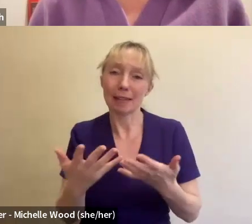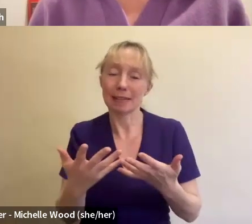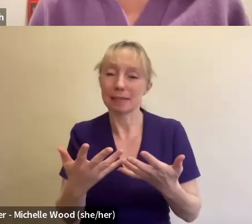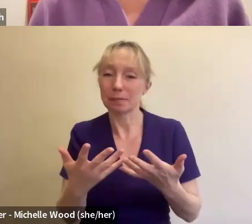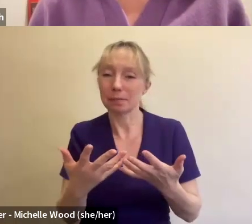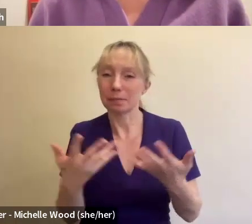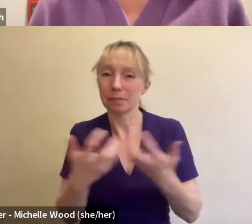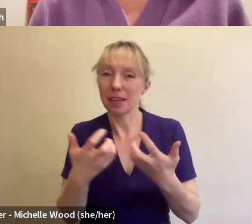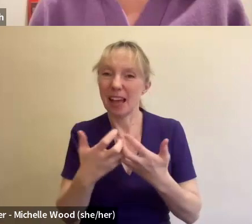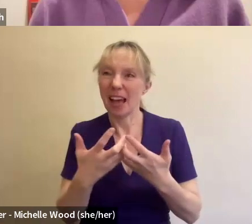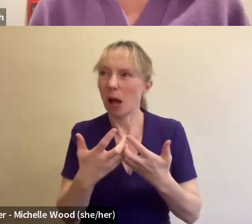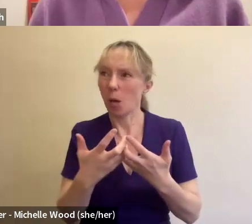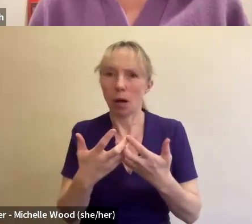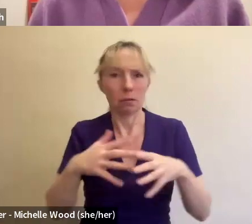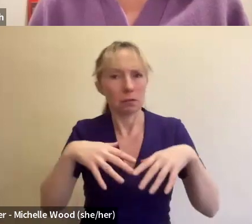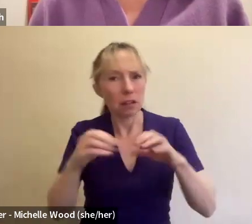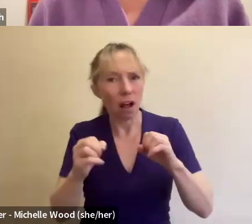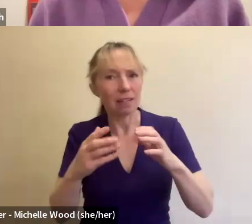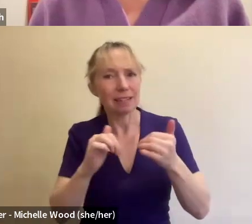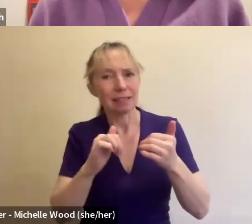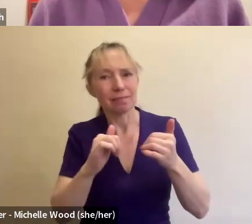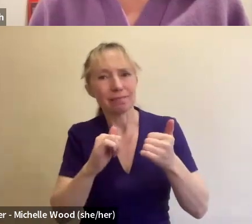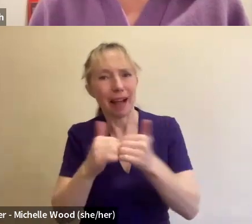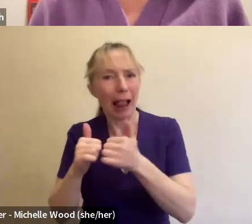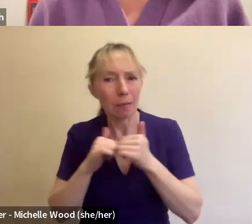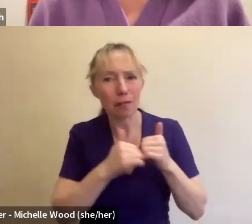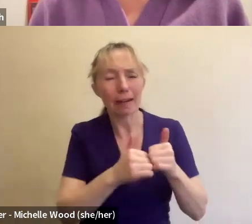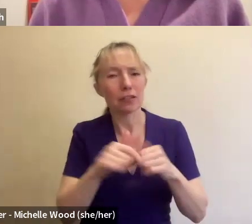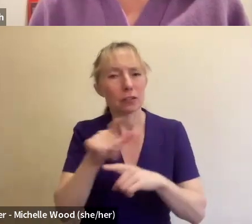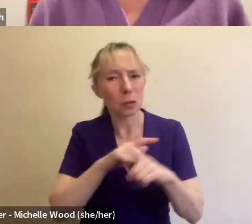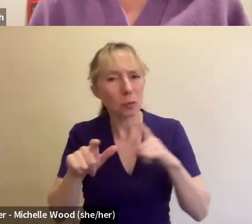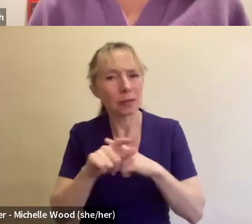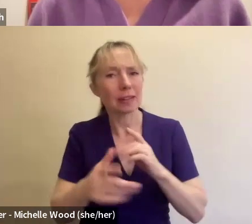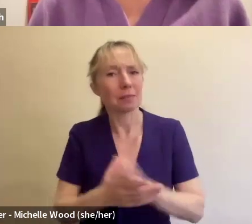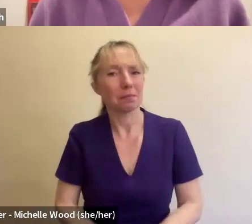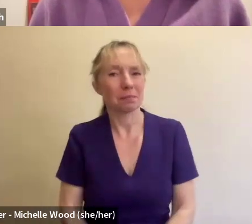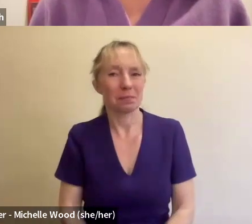this sense of collaboration, sense of community, and so forth.